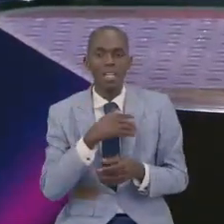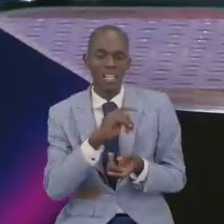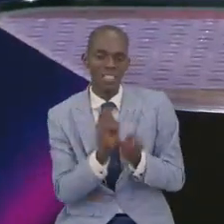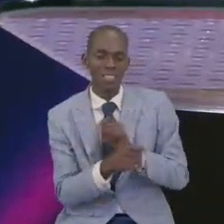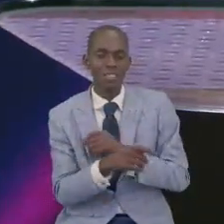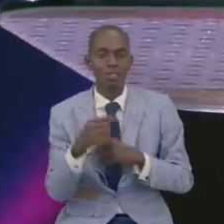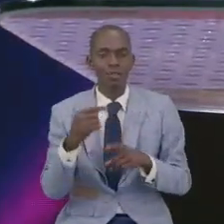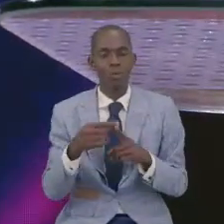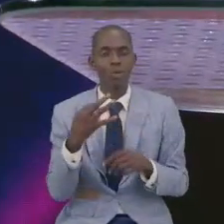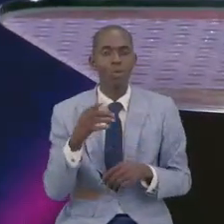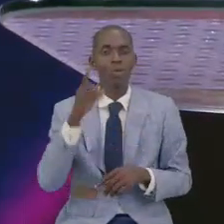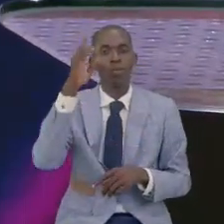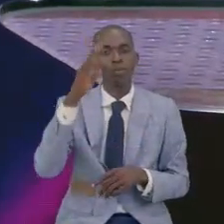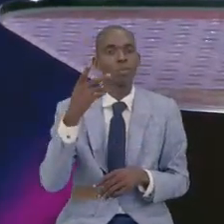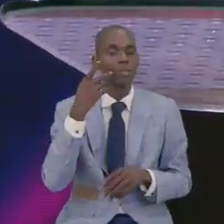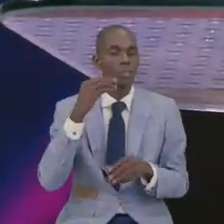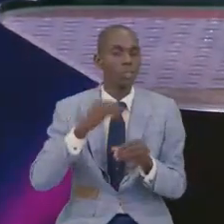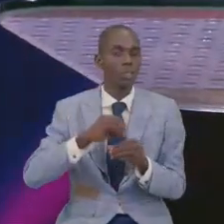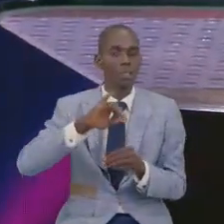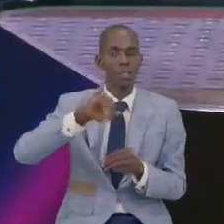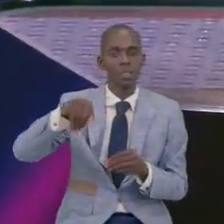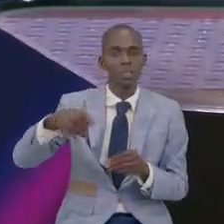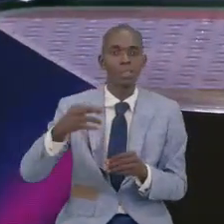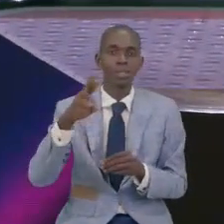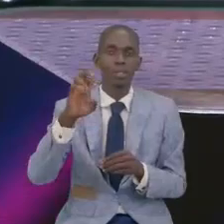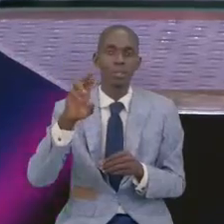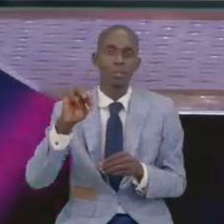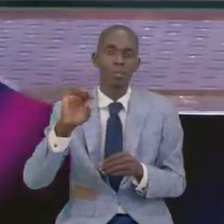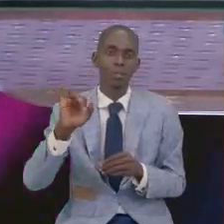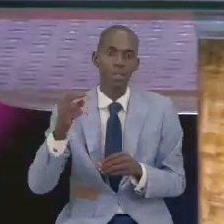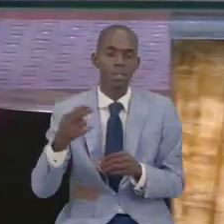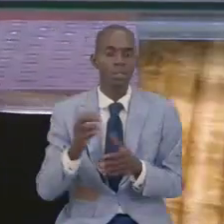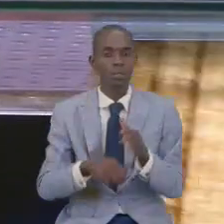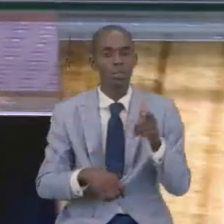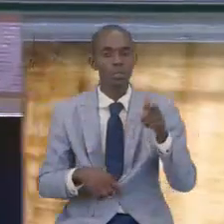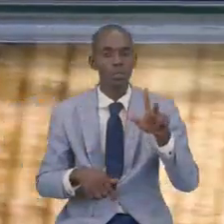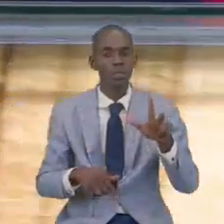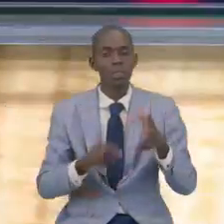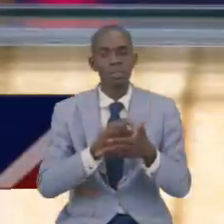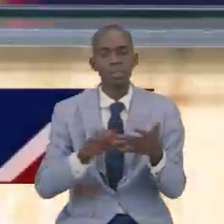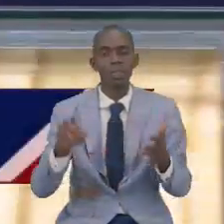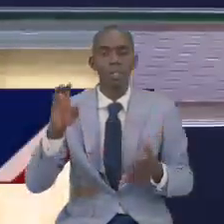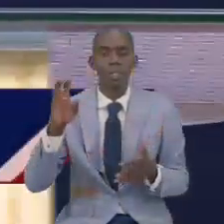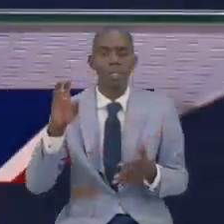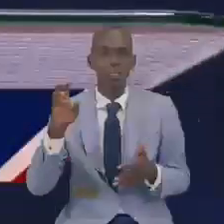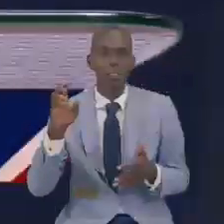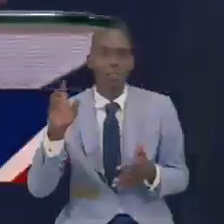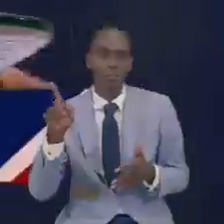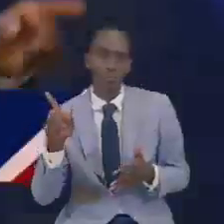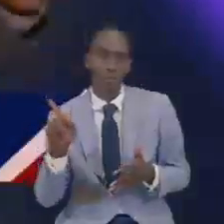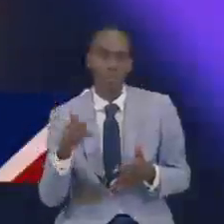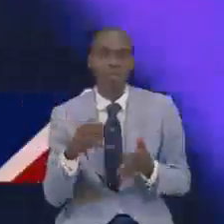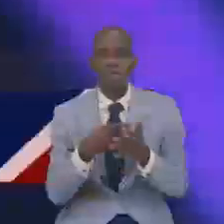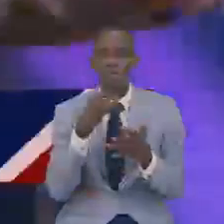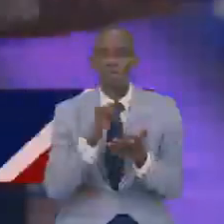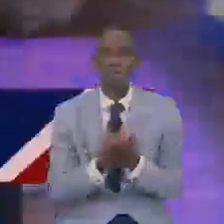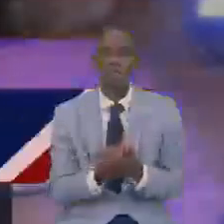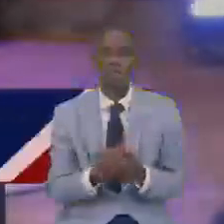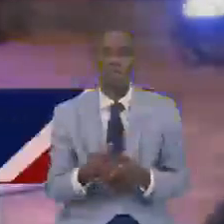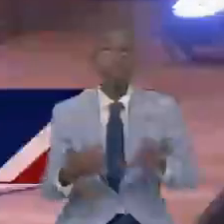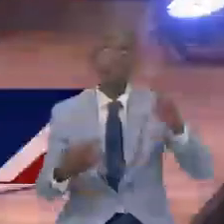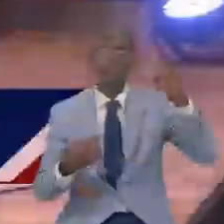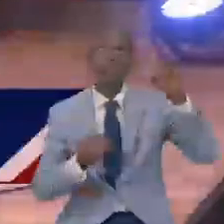at that Jeremiah chapter 23. I'm reading from verse 21. In verse 21, it says, I have not